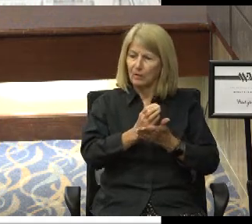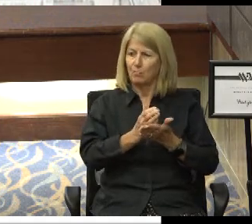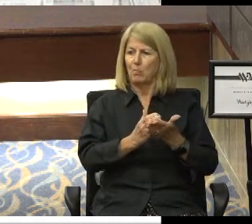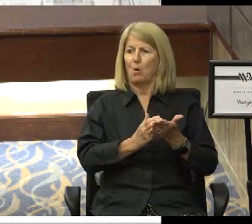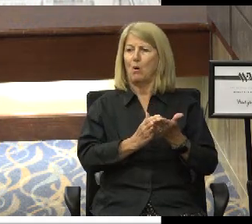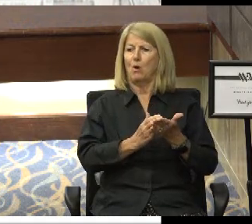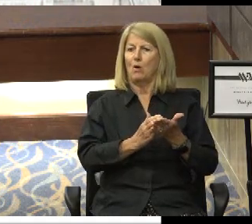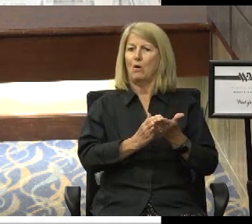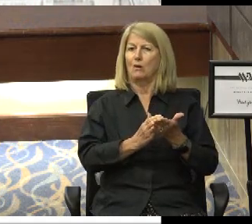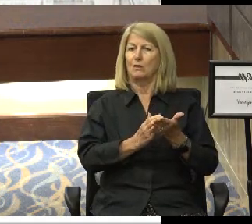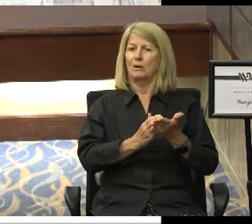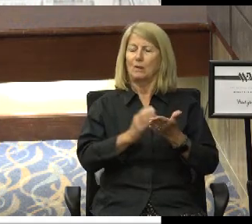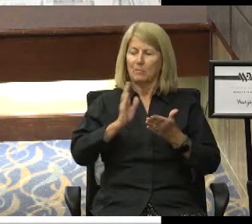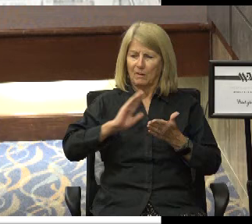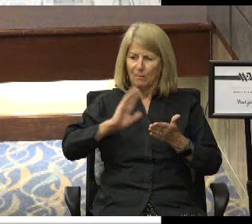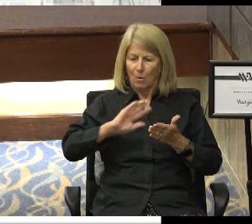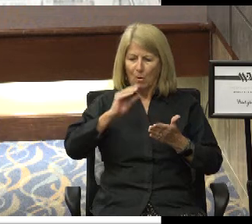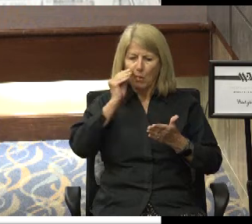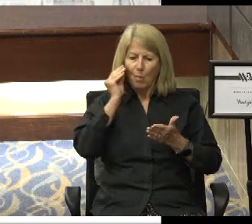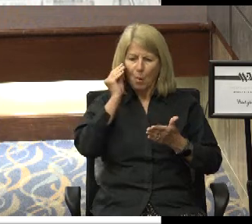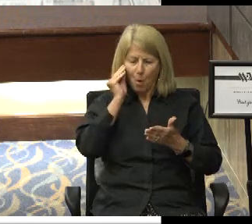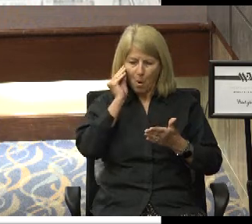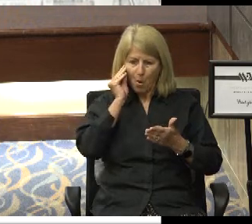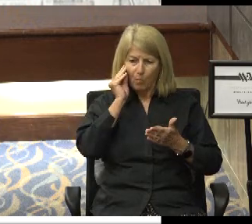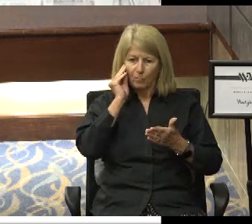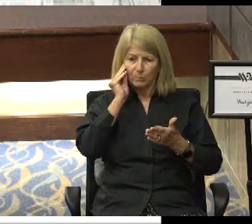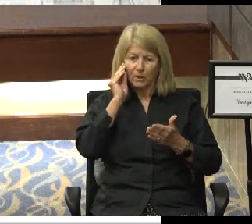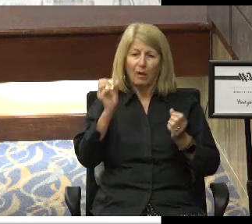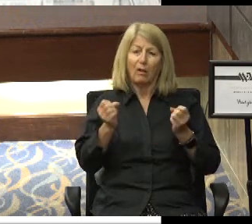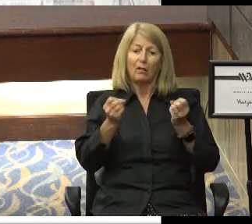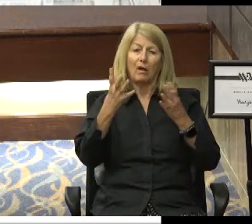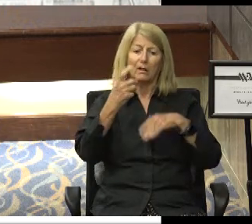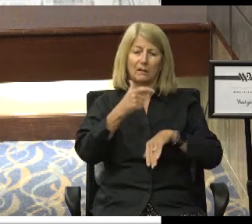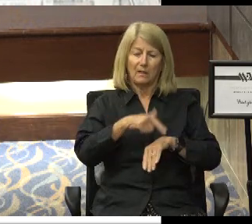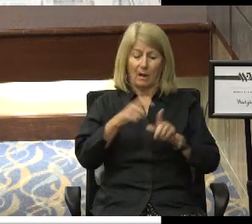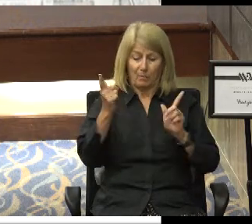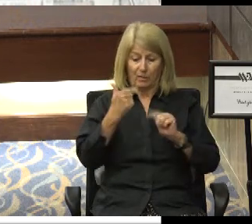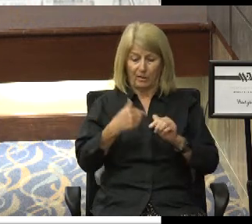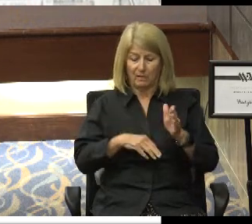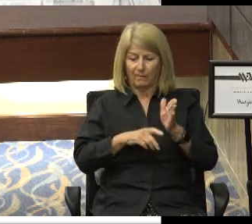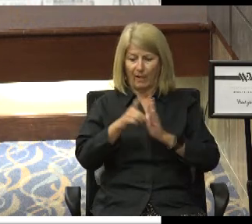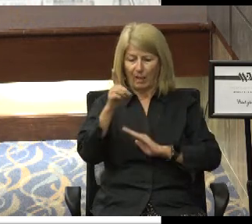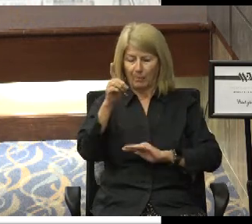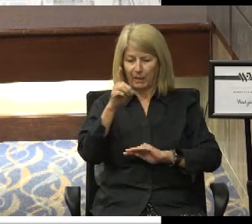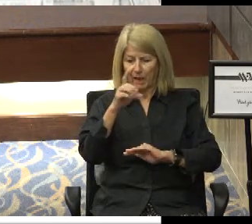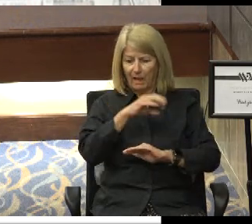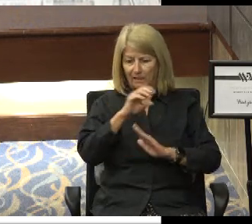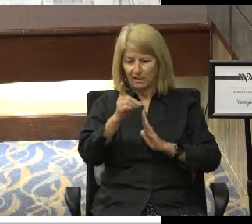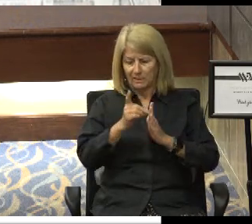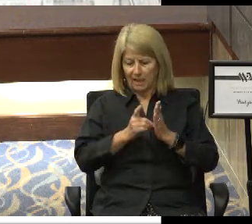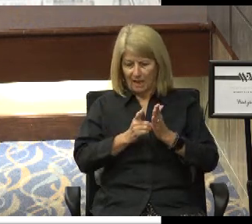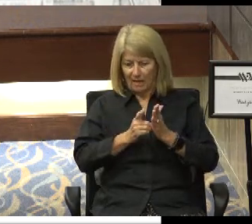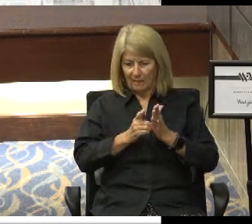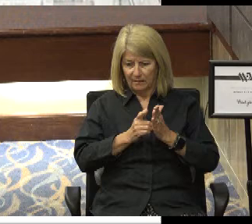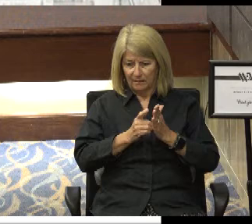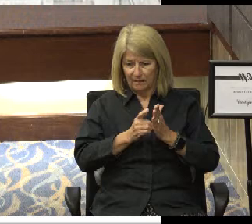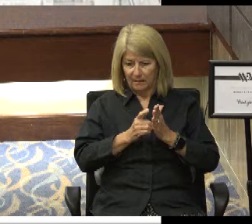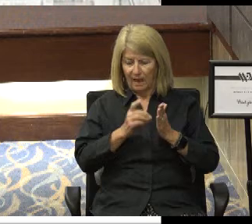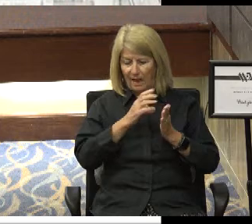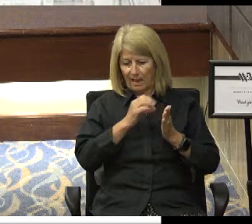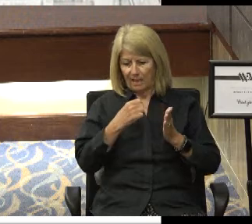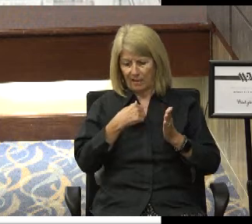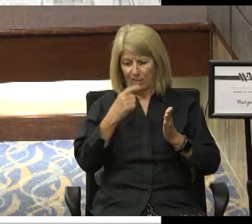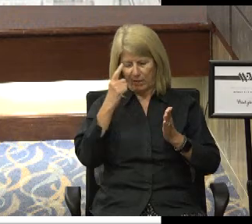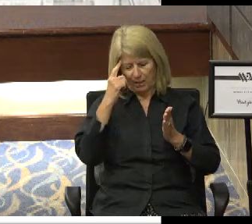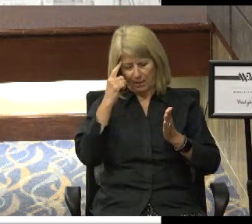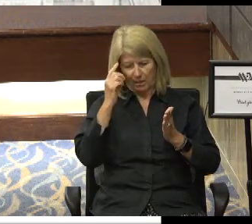was home. I think that, you know, a lot of time in development and design, we do nods to our history. And I think that,